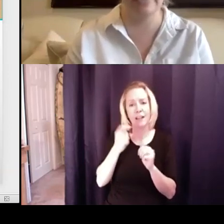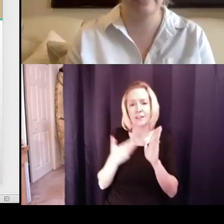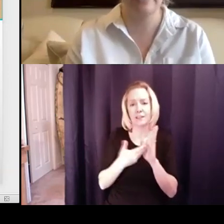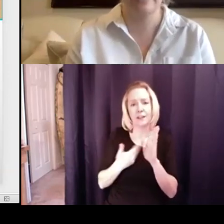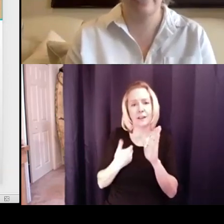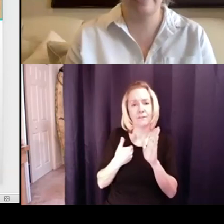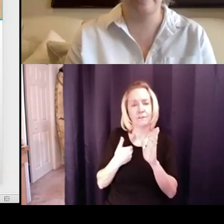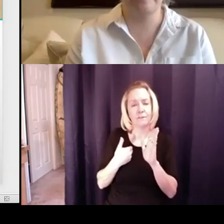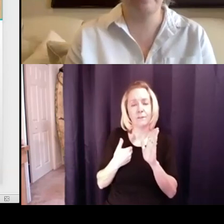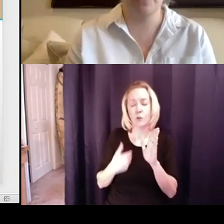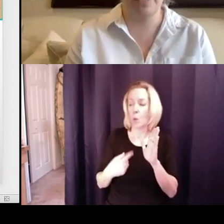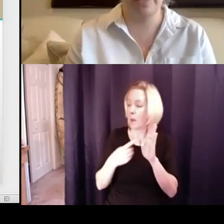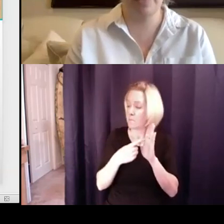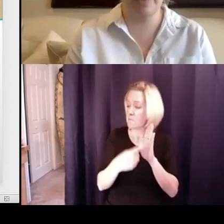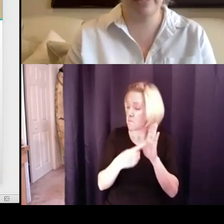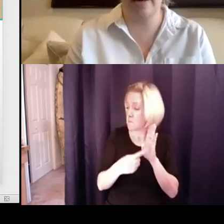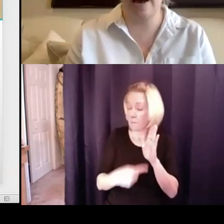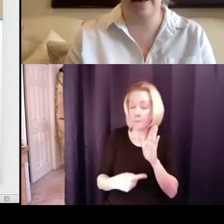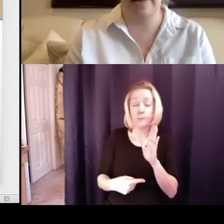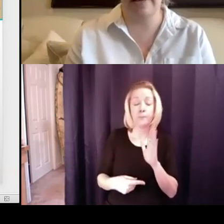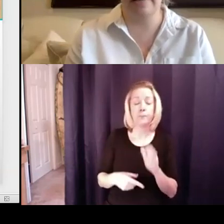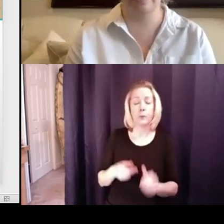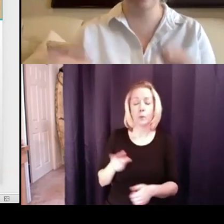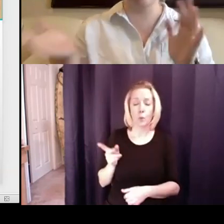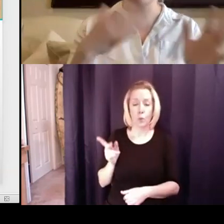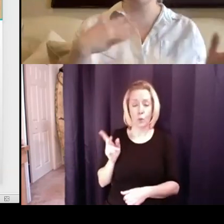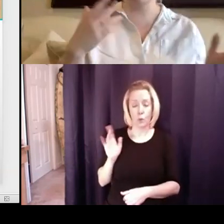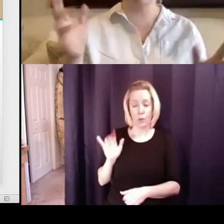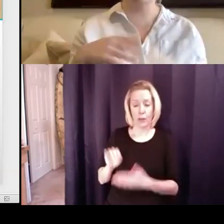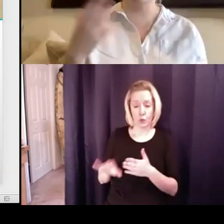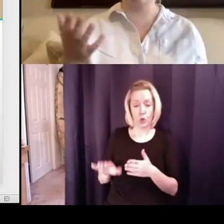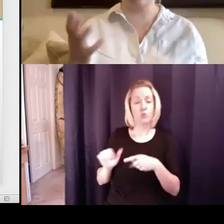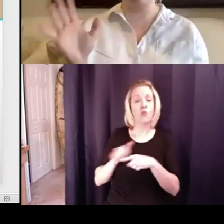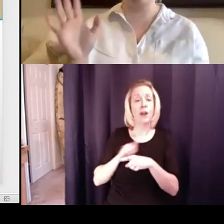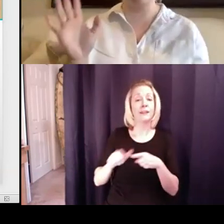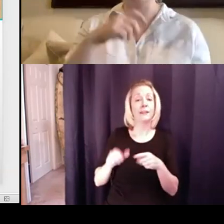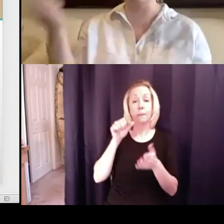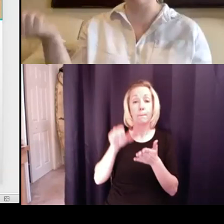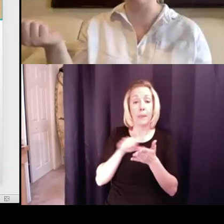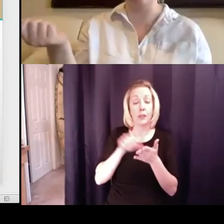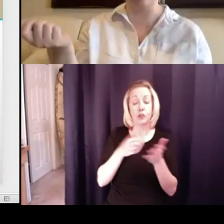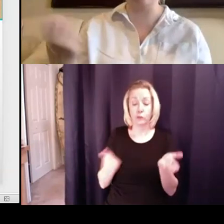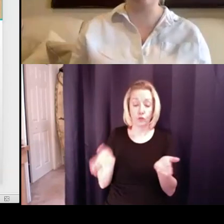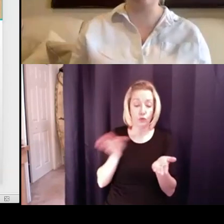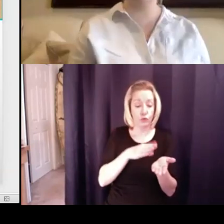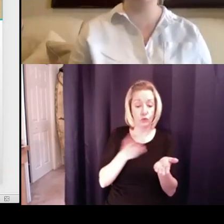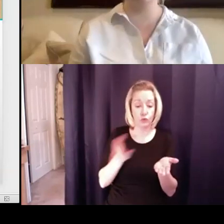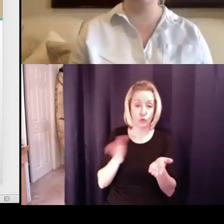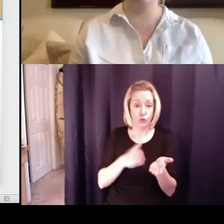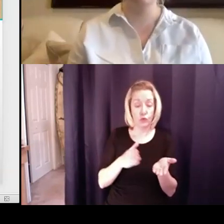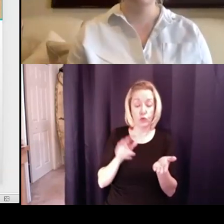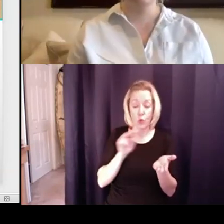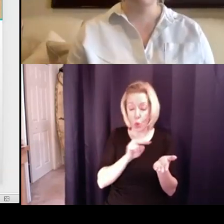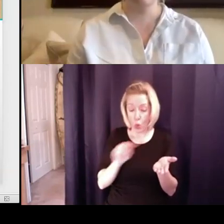it. We were working on turning pages in books and looking at pictures and lifting flaps.